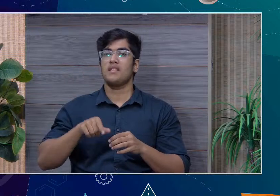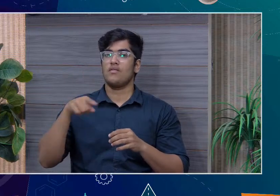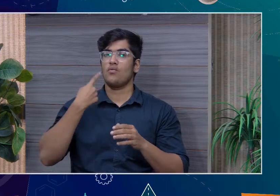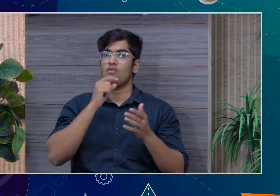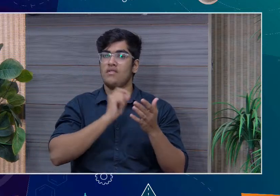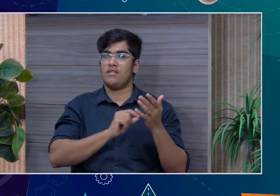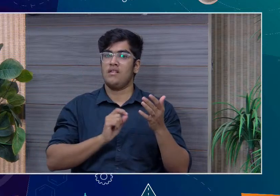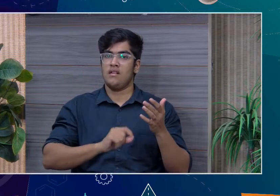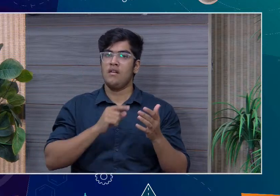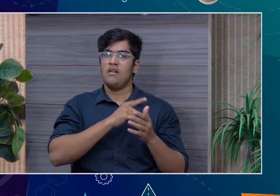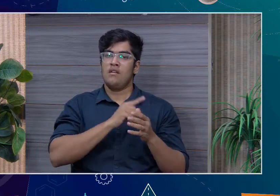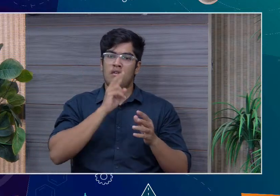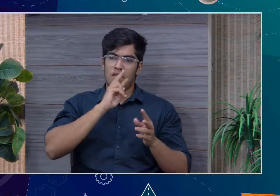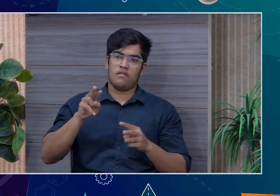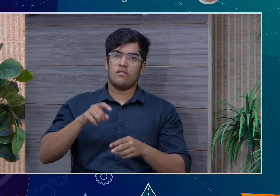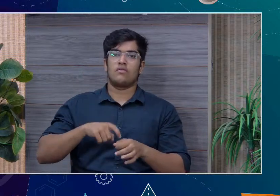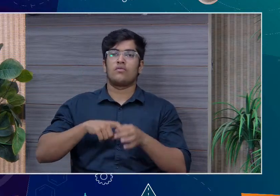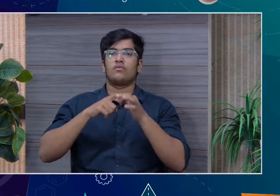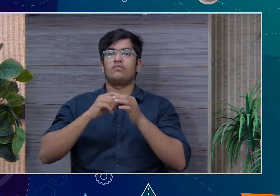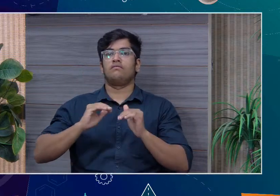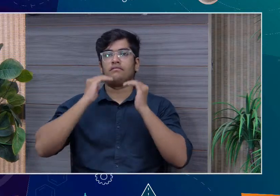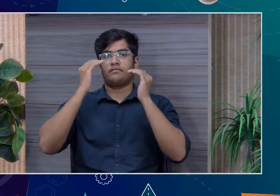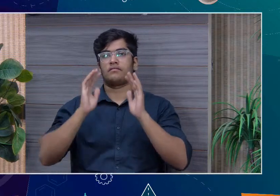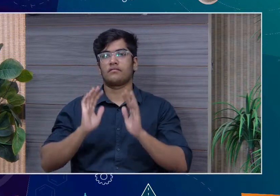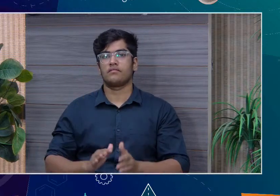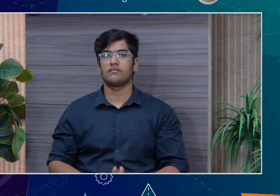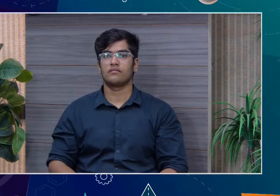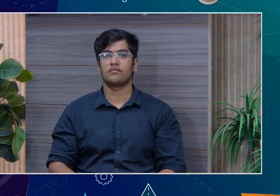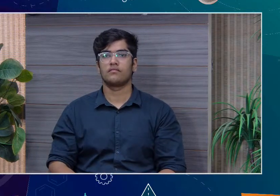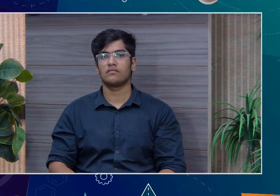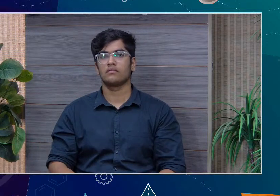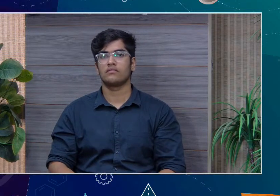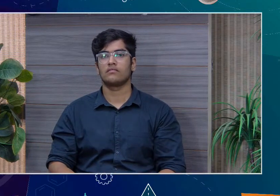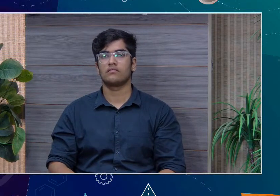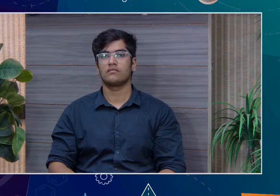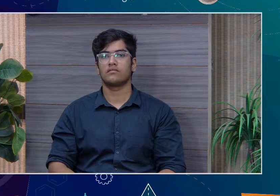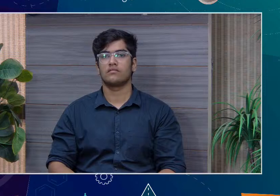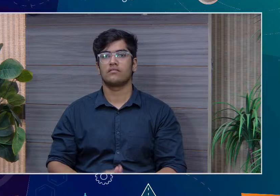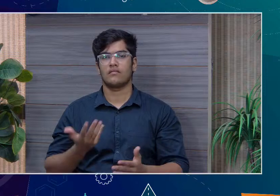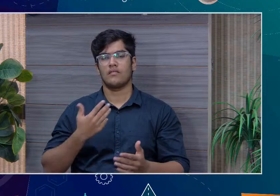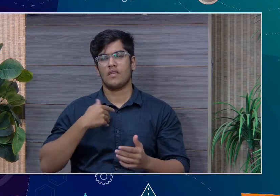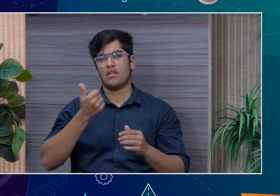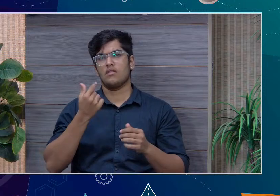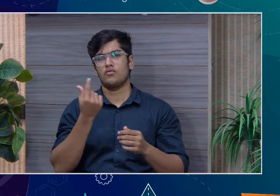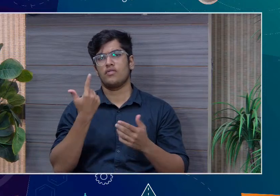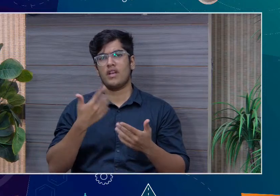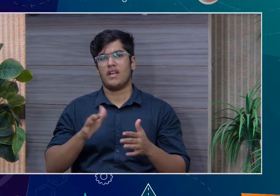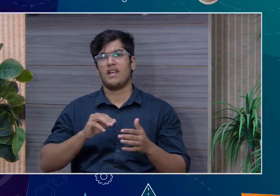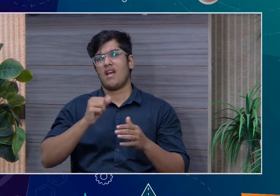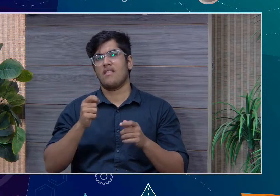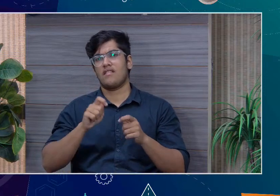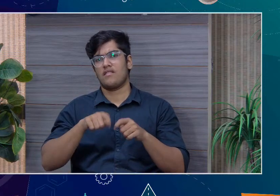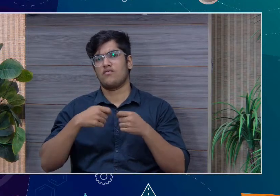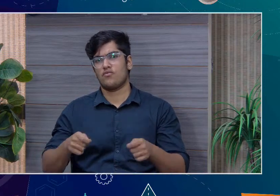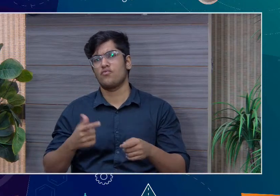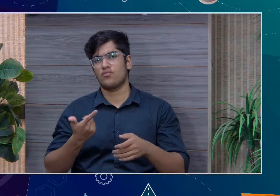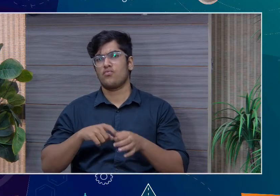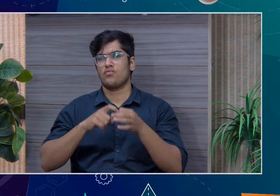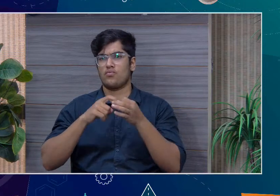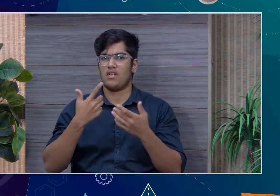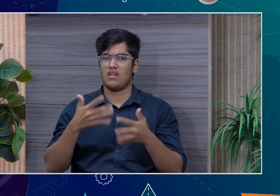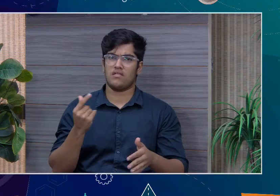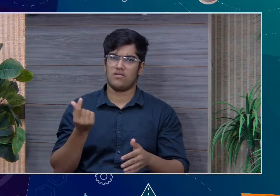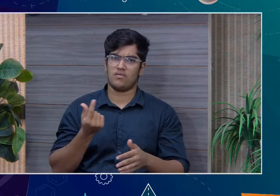quality leather being used. Apart from that, can we even use normal cloth Yes, for ma'am, the rest of the shoes? Yes, we can